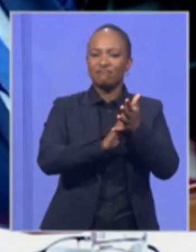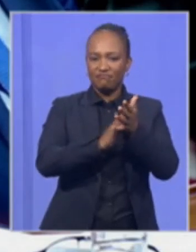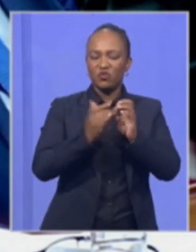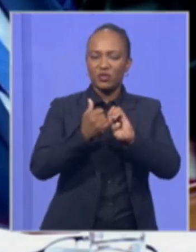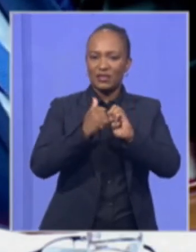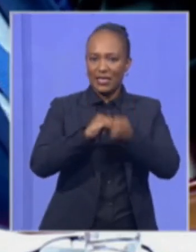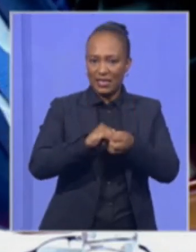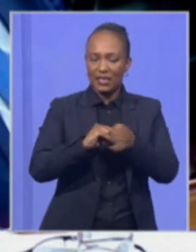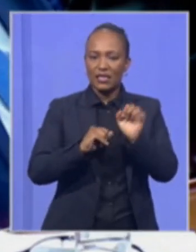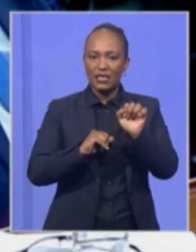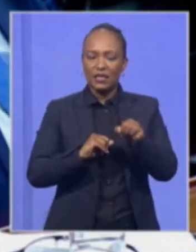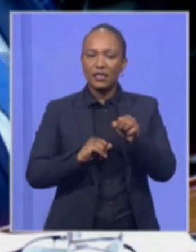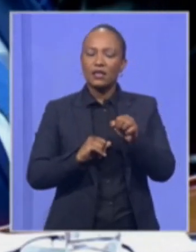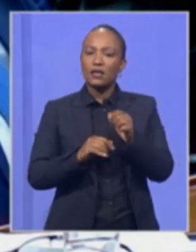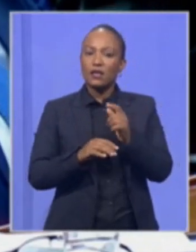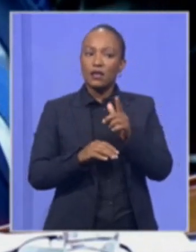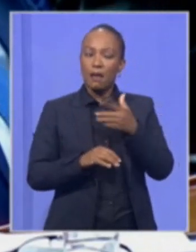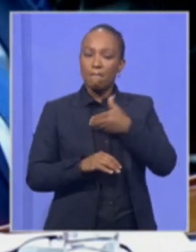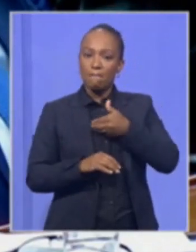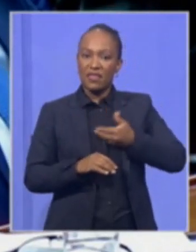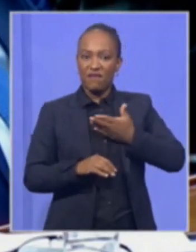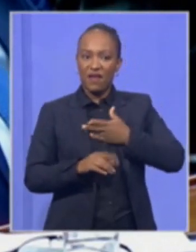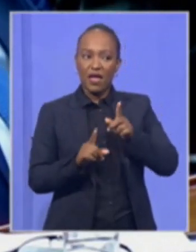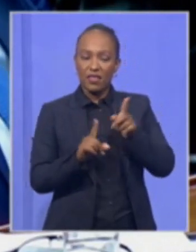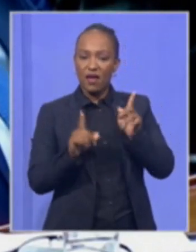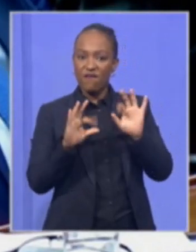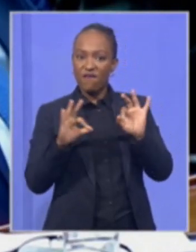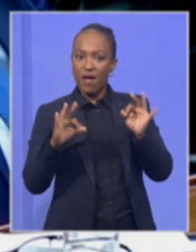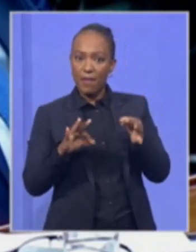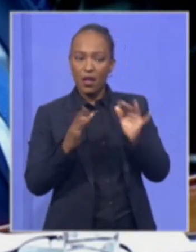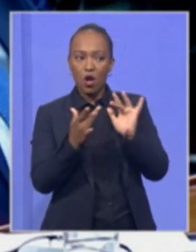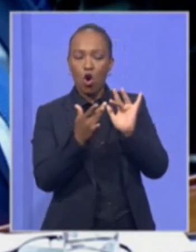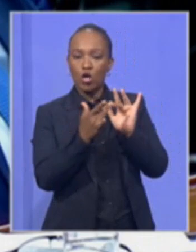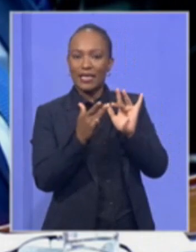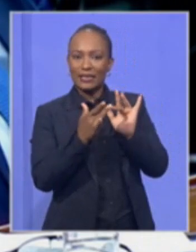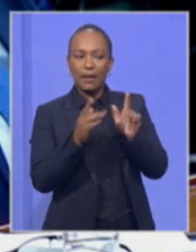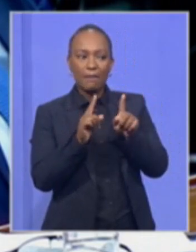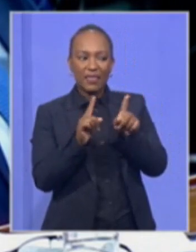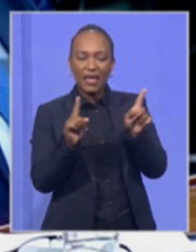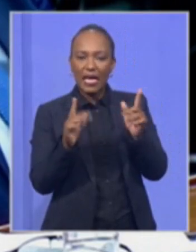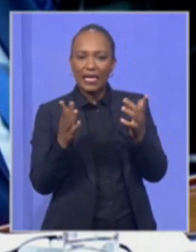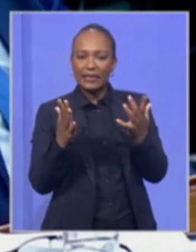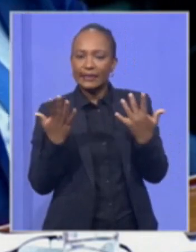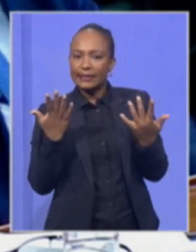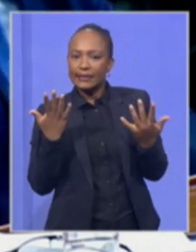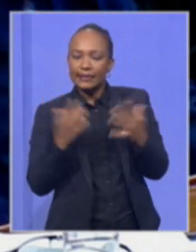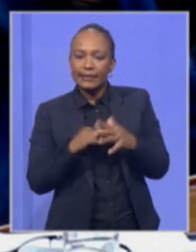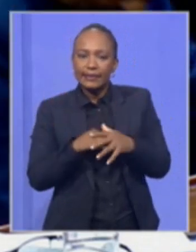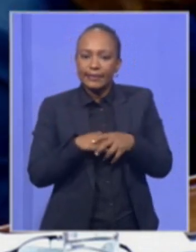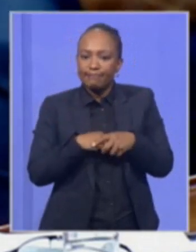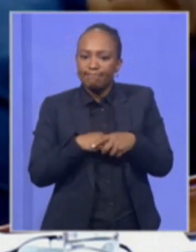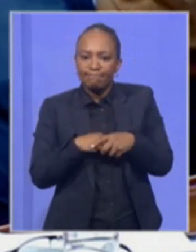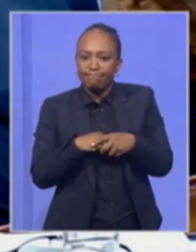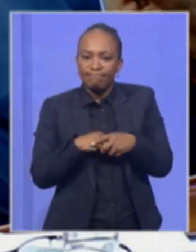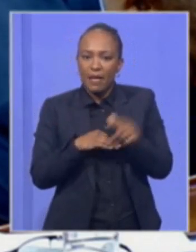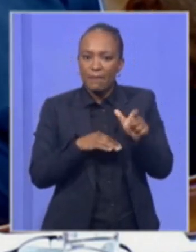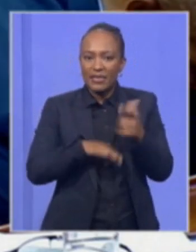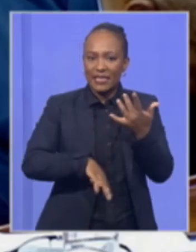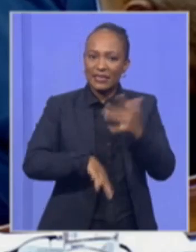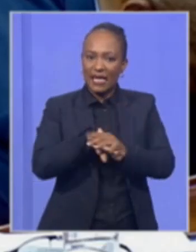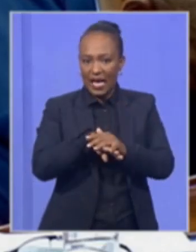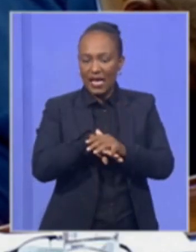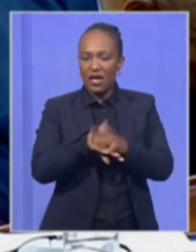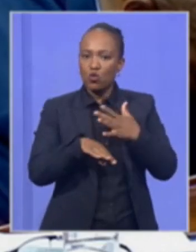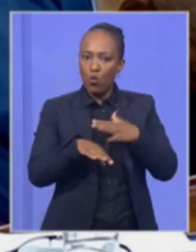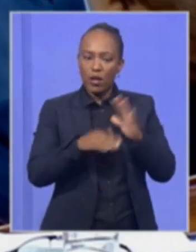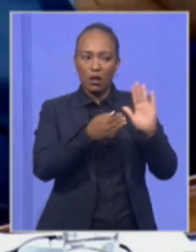have been contacting me to say, they're like sitting in the water. If you have a deceased, you want to close the chapter